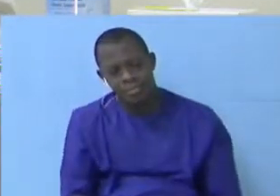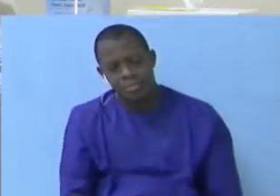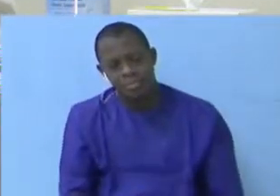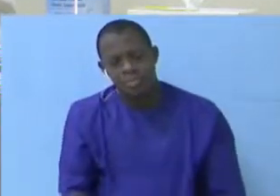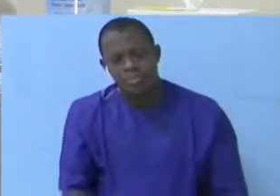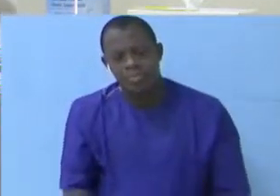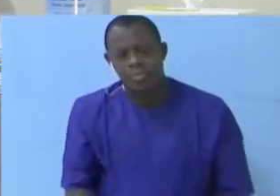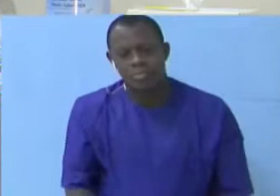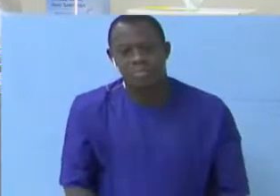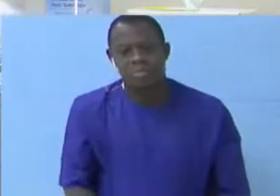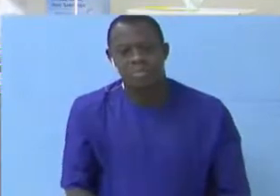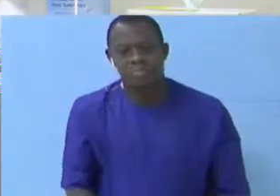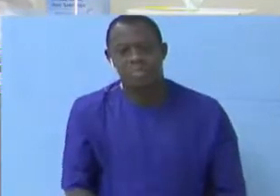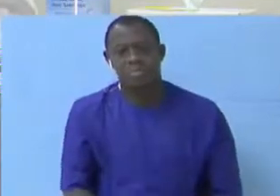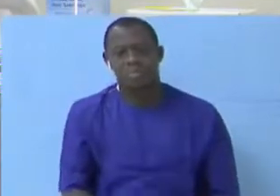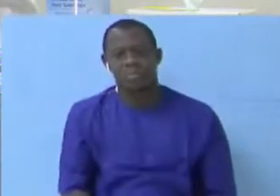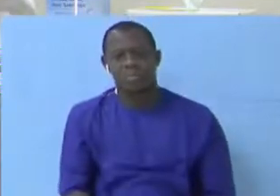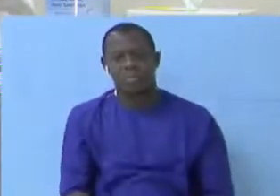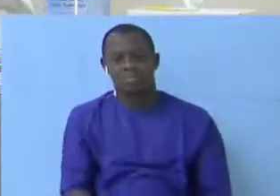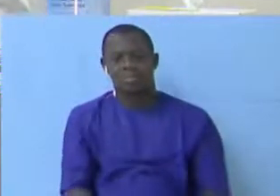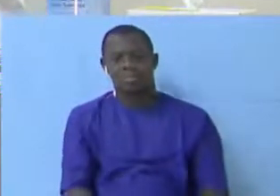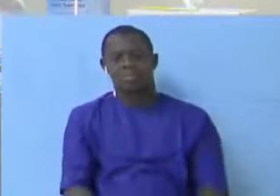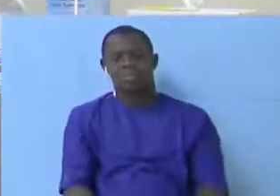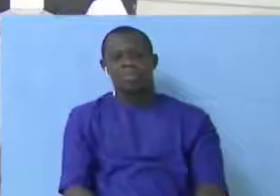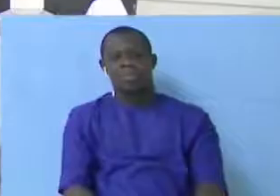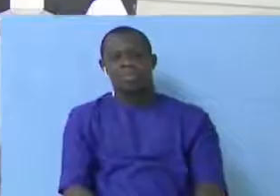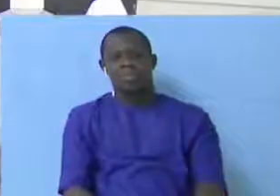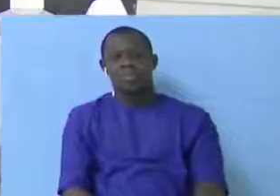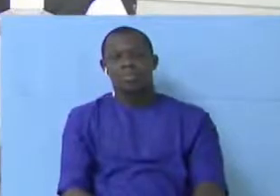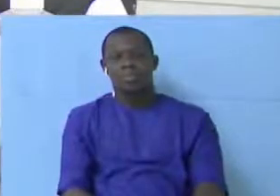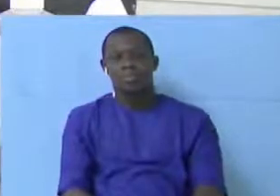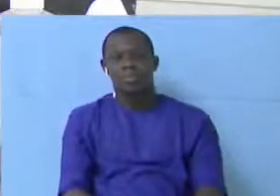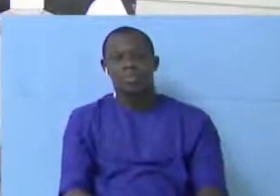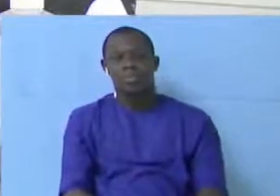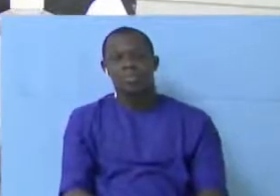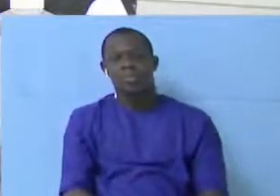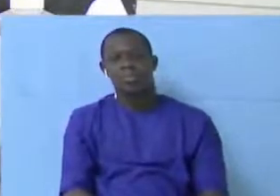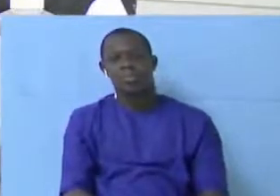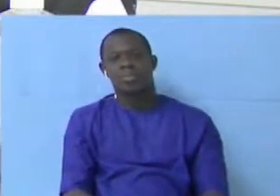don't understand. Can you say it? You didn't get it. Let's leave it at that.